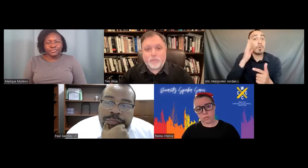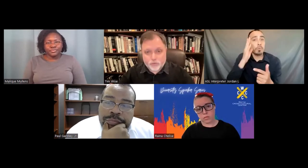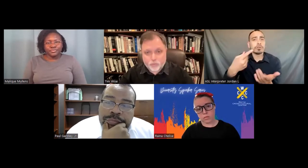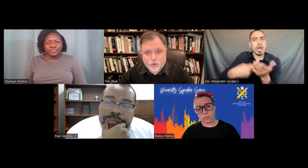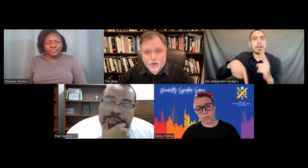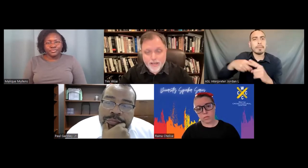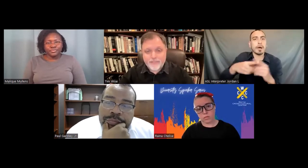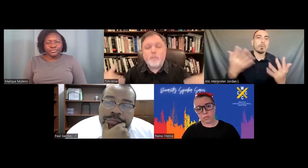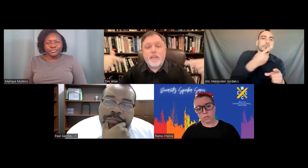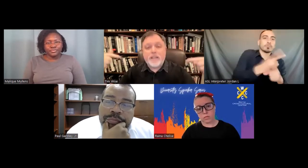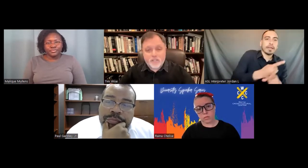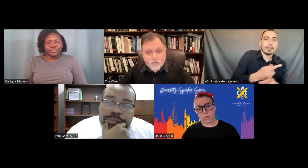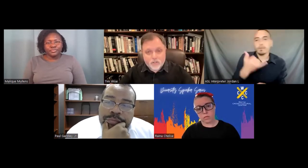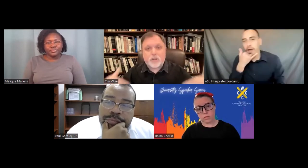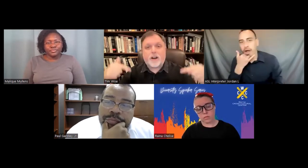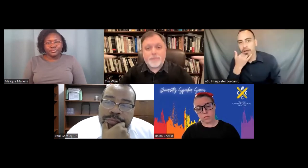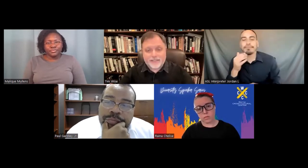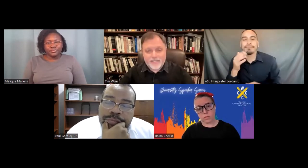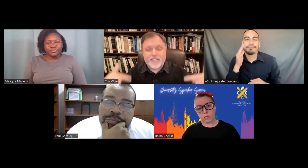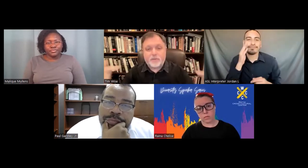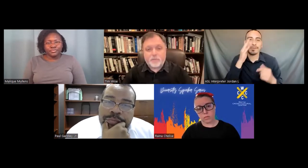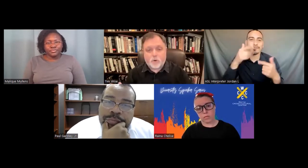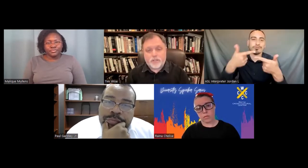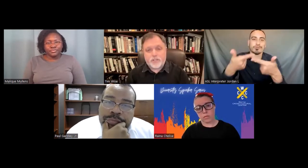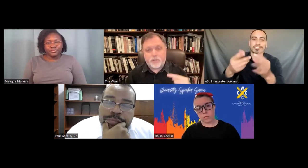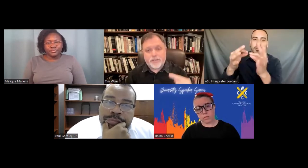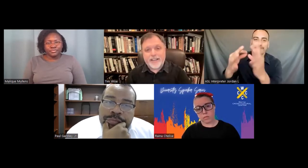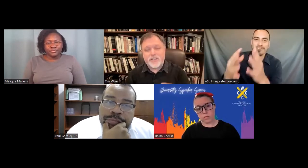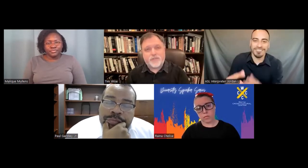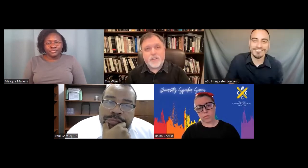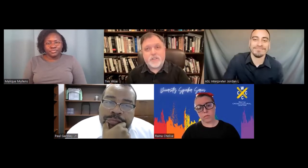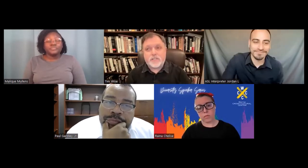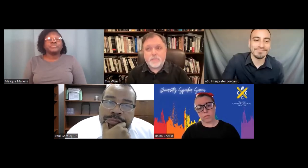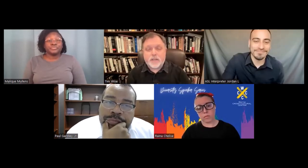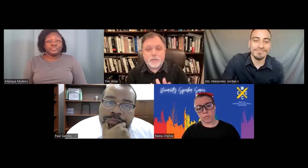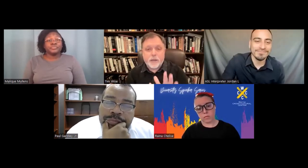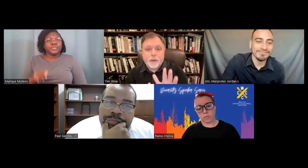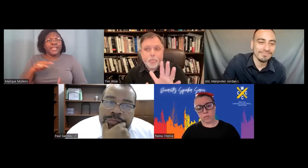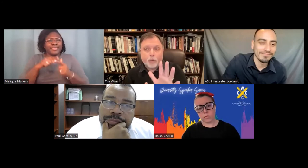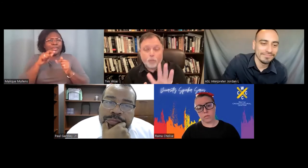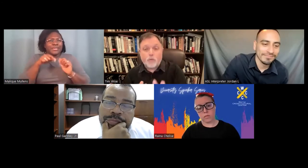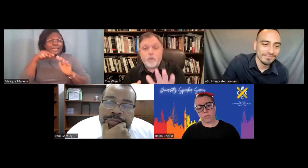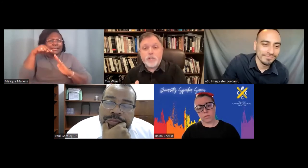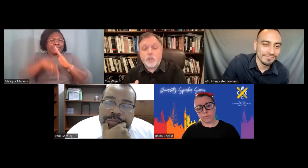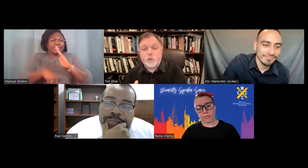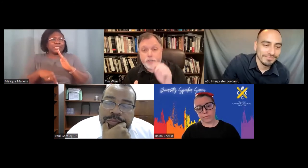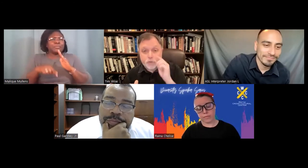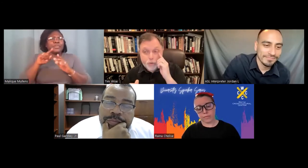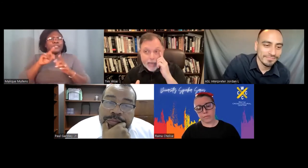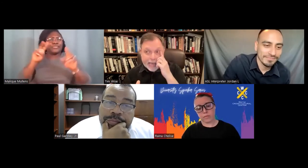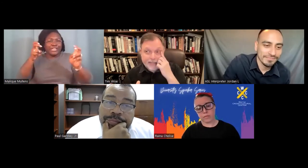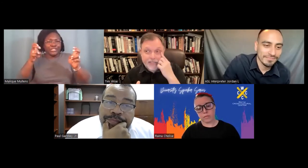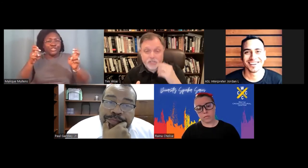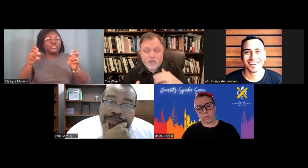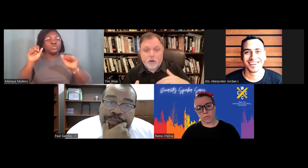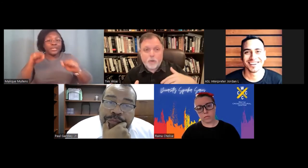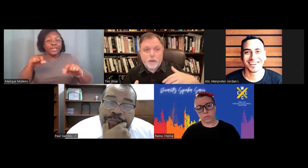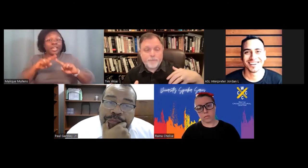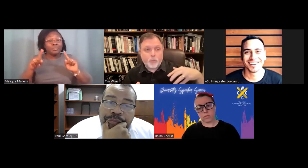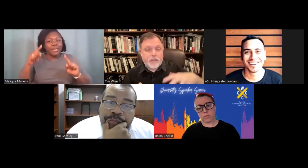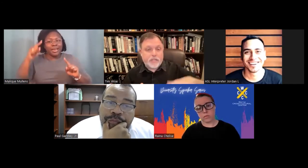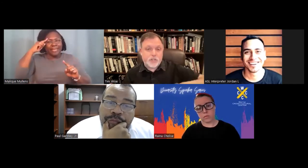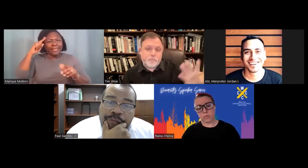right and what's wrong. Then we can start to talk about these deeper moral issues. I just fear that sometimes what we do is we act as